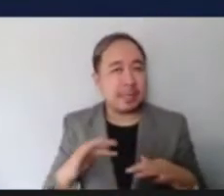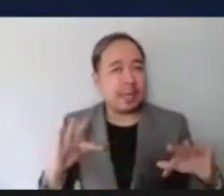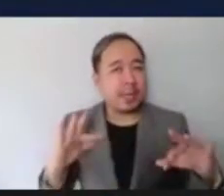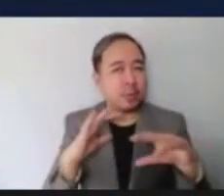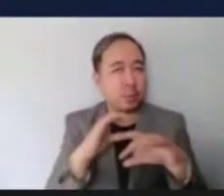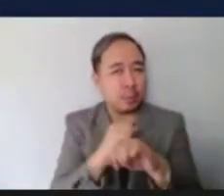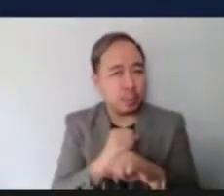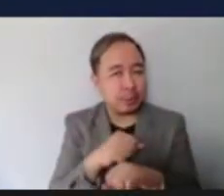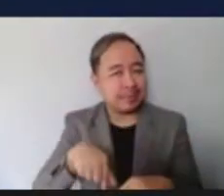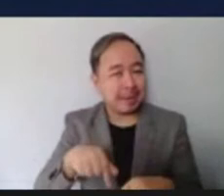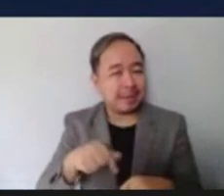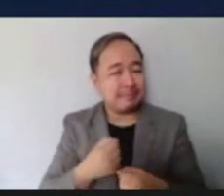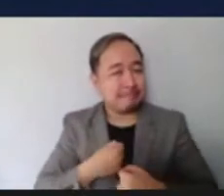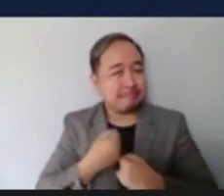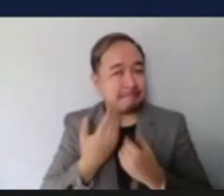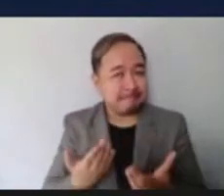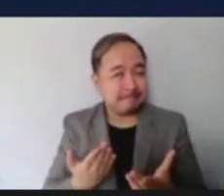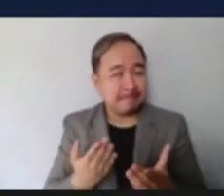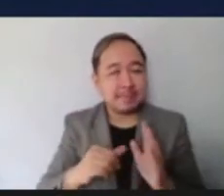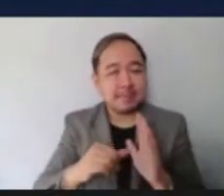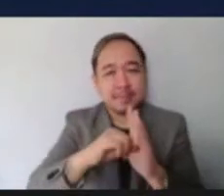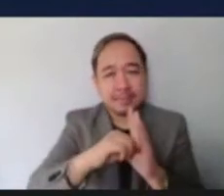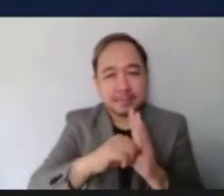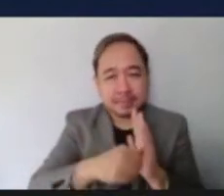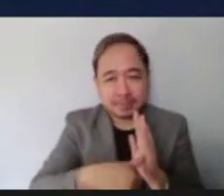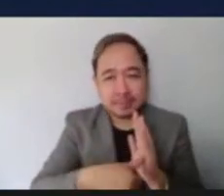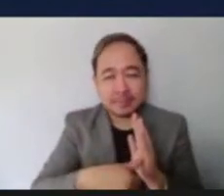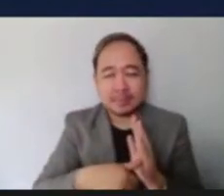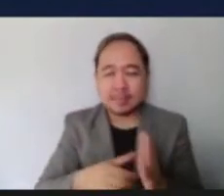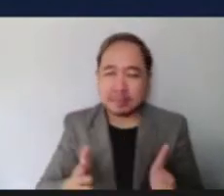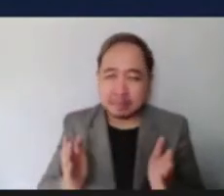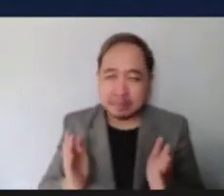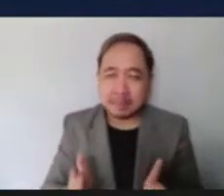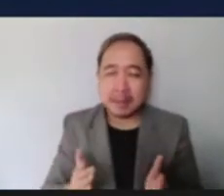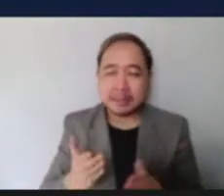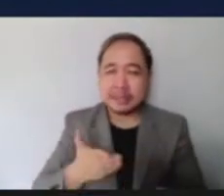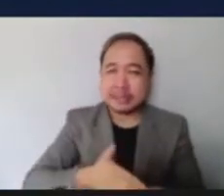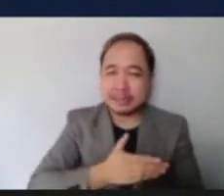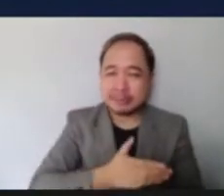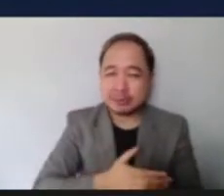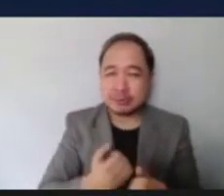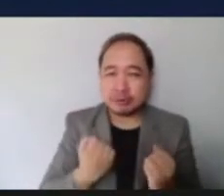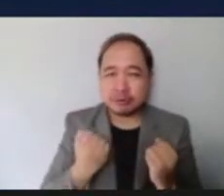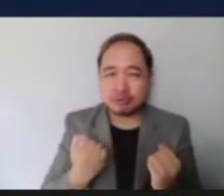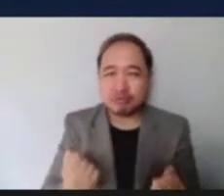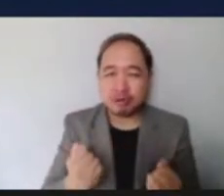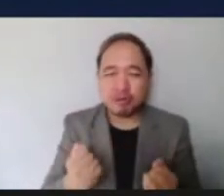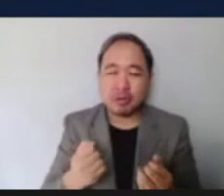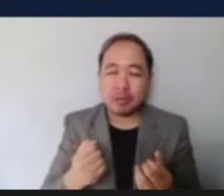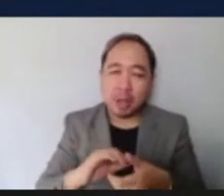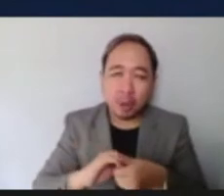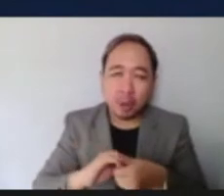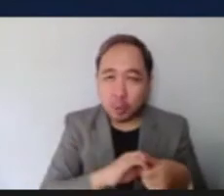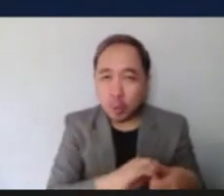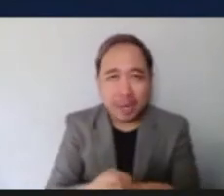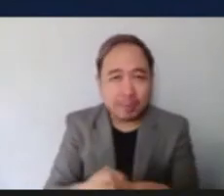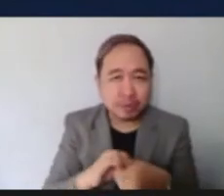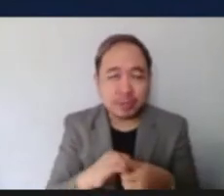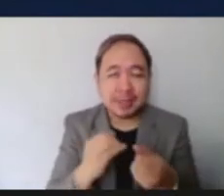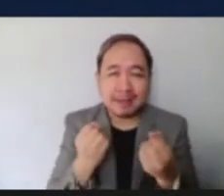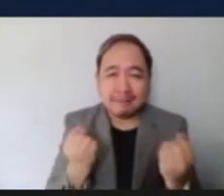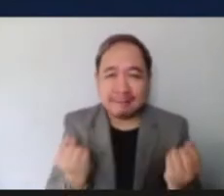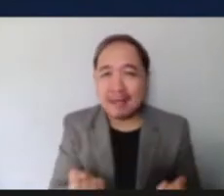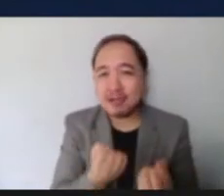by underlying underlining the need for a stronger Collective action and collaboration by